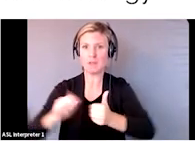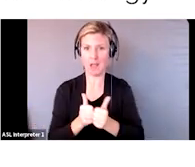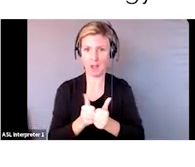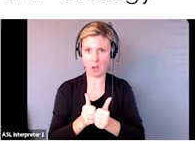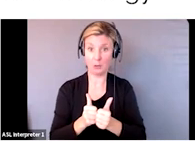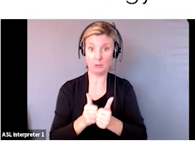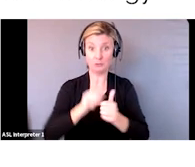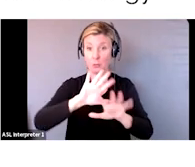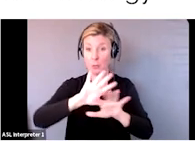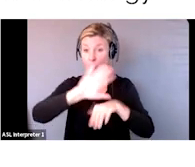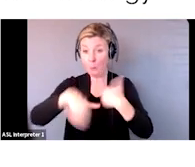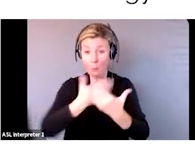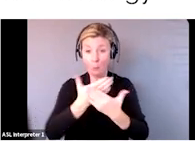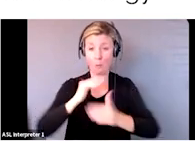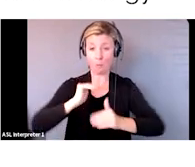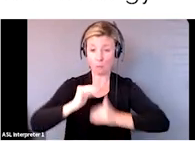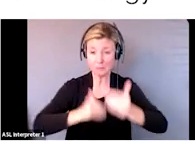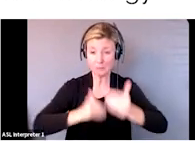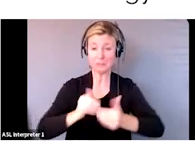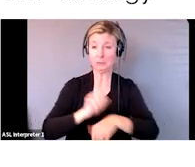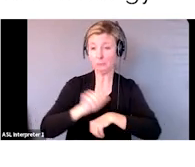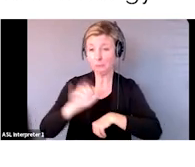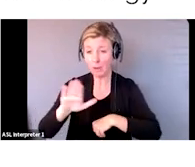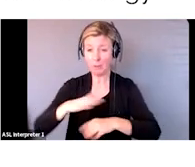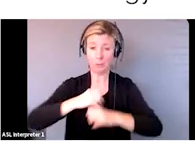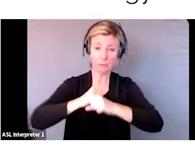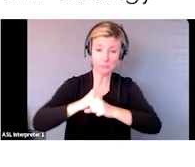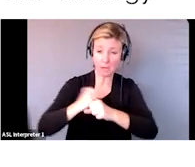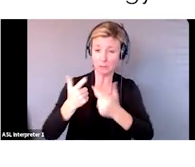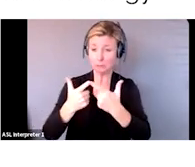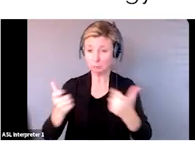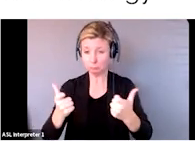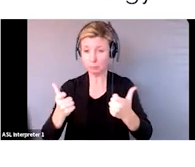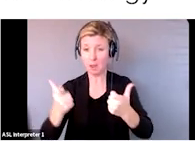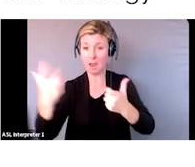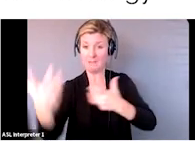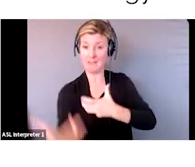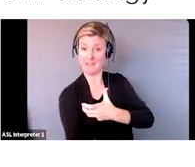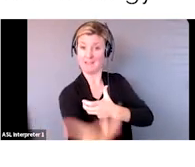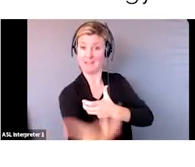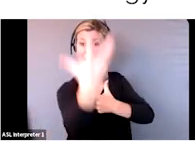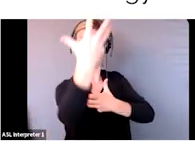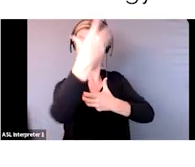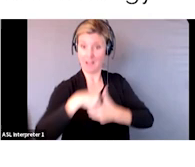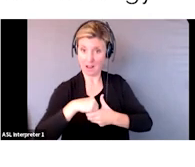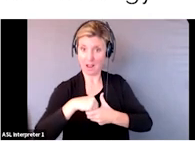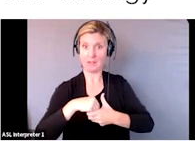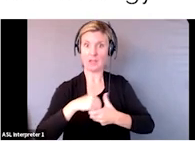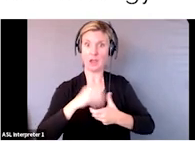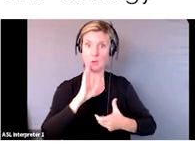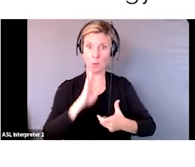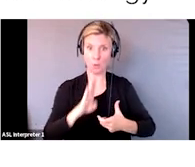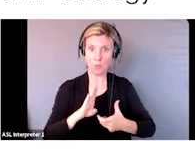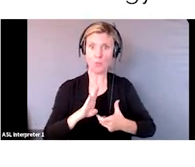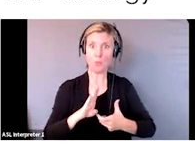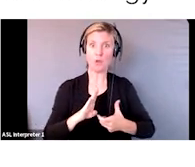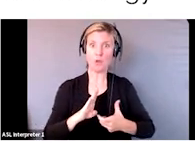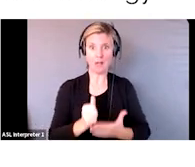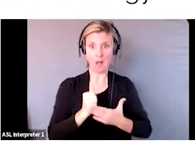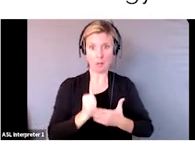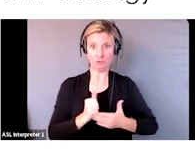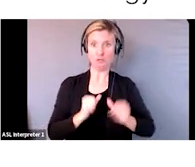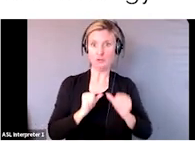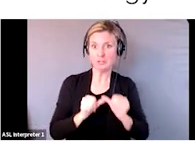and protecting of the IP, how can you take that and then funnel it back into the creative process so that it can keep driving your